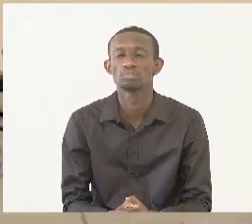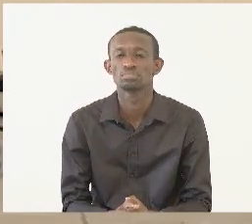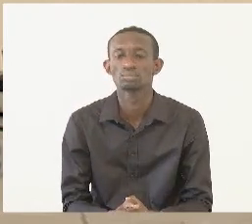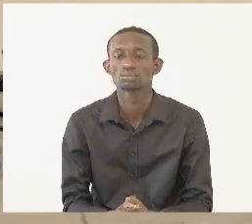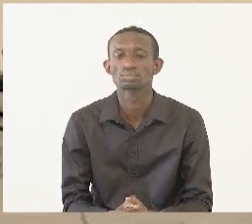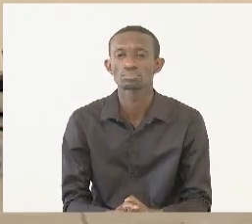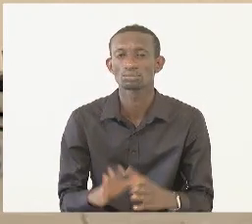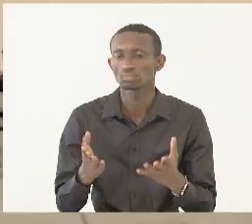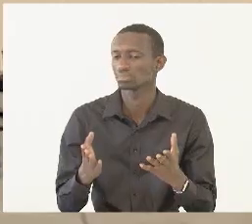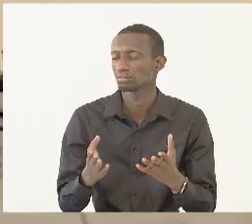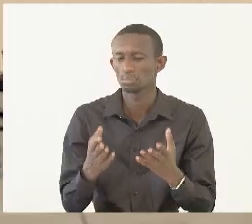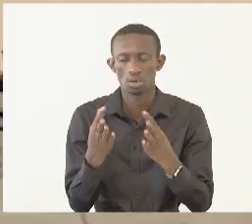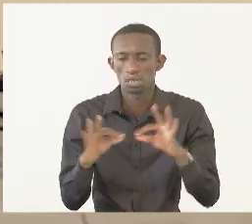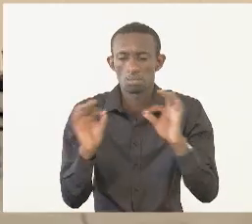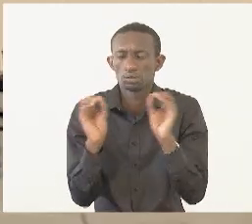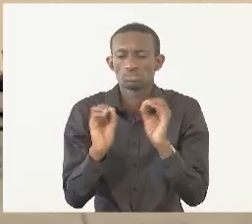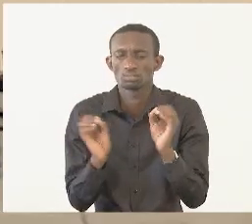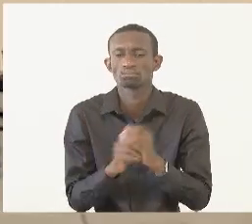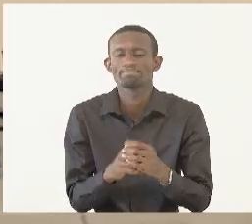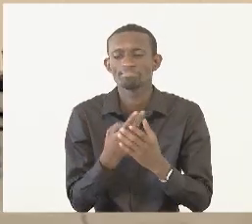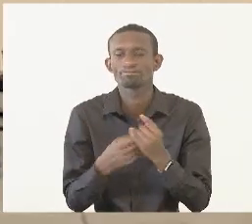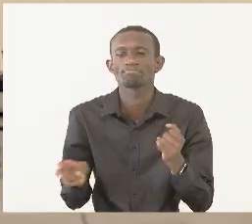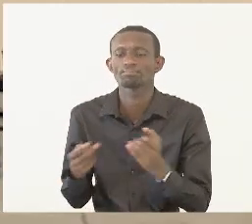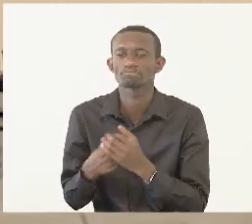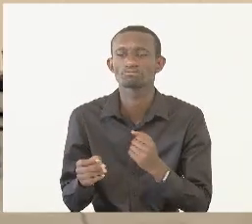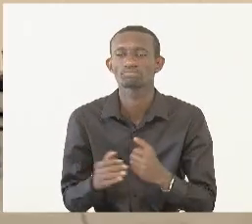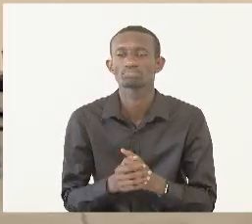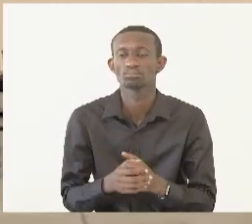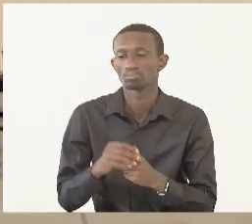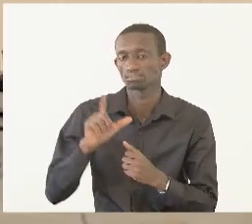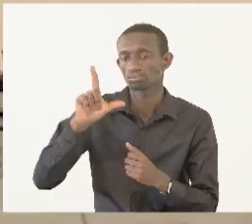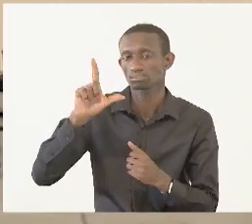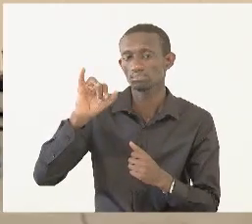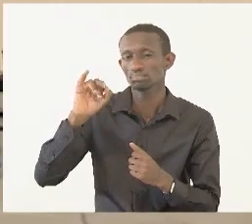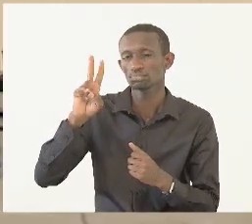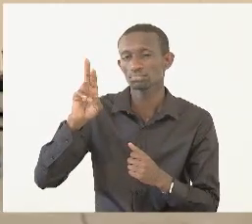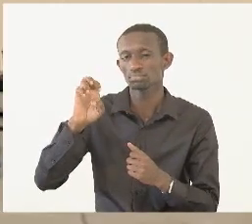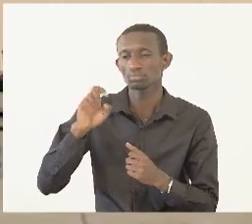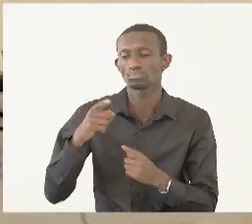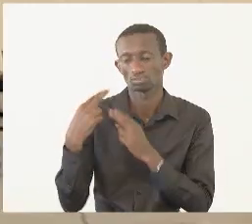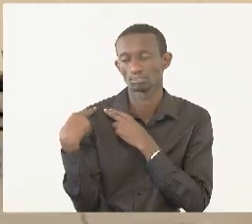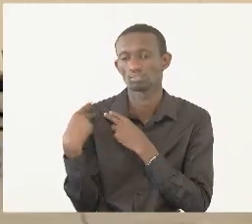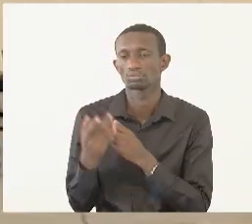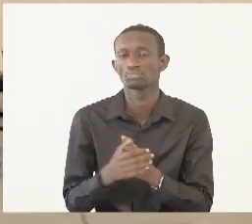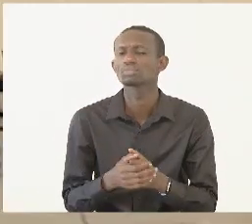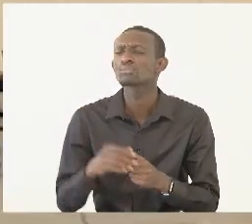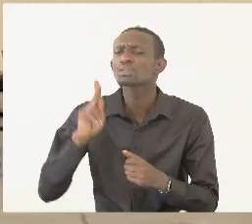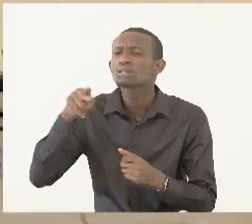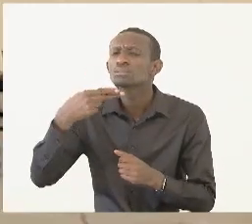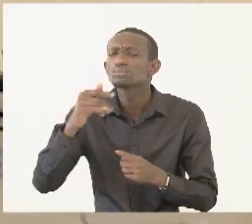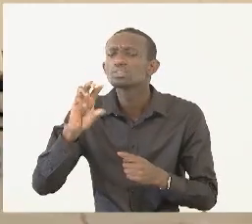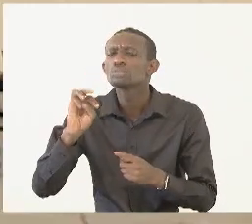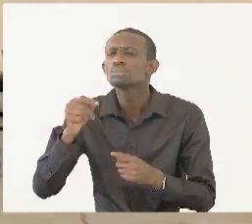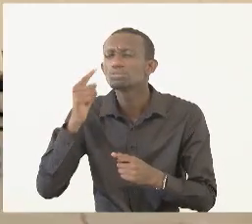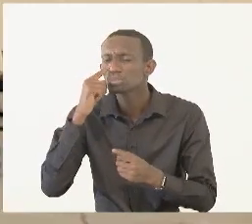aging, that are no longer functioning, is also done by the liver. So these pigments are further